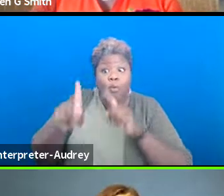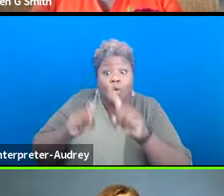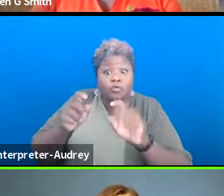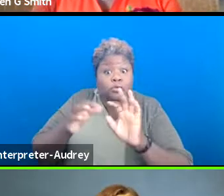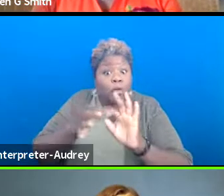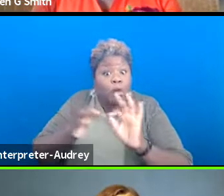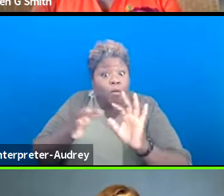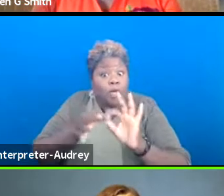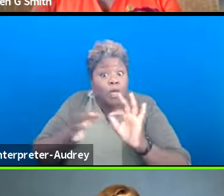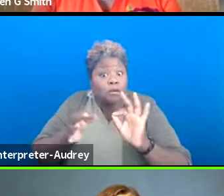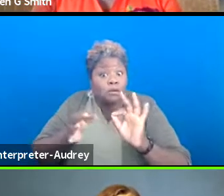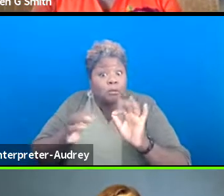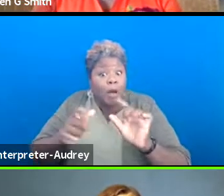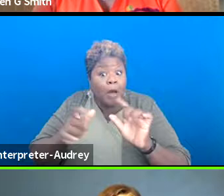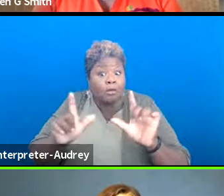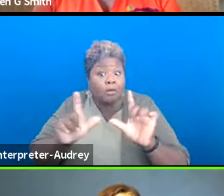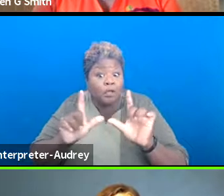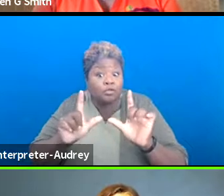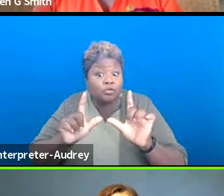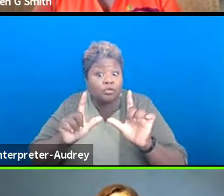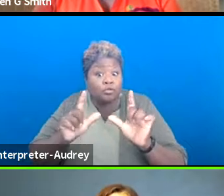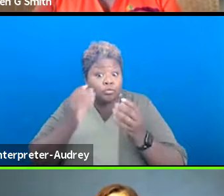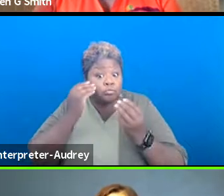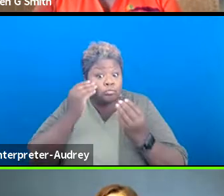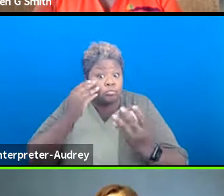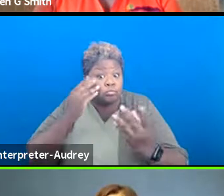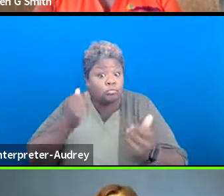about the licensure update?